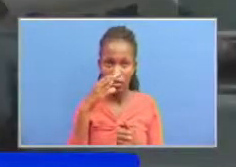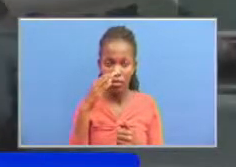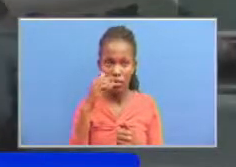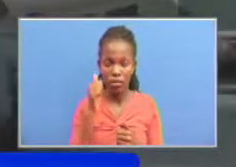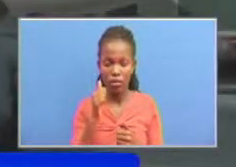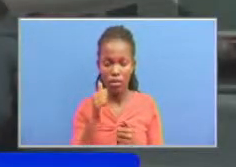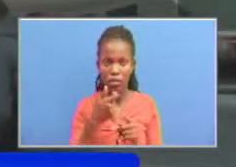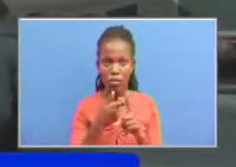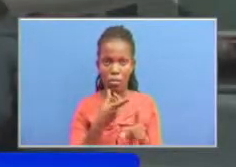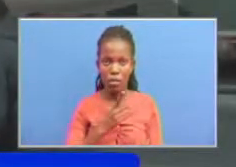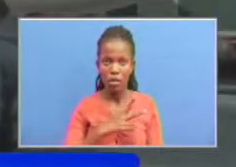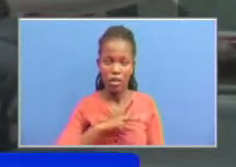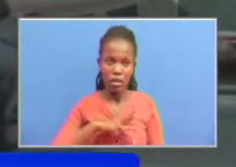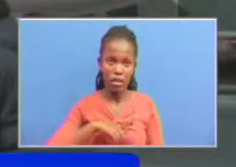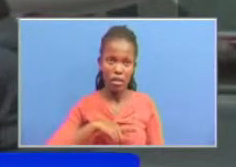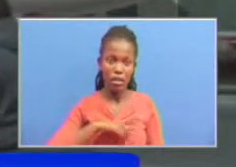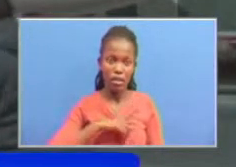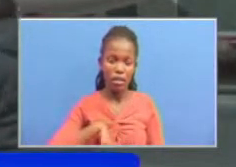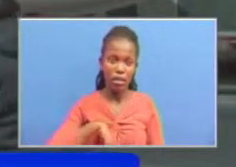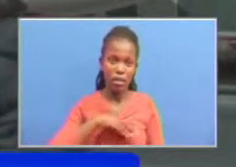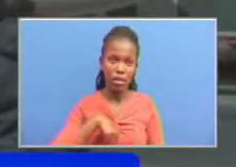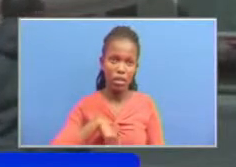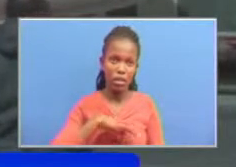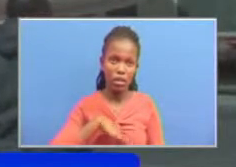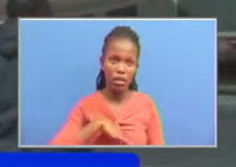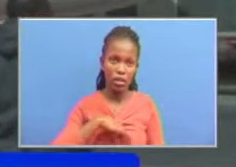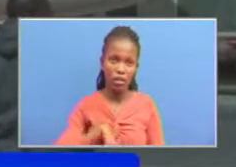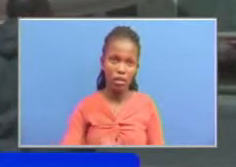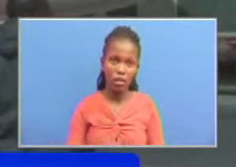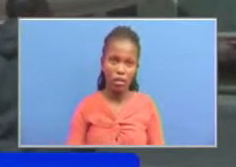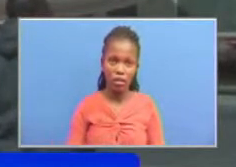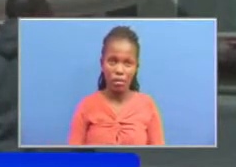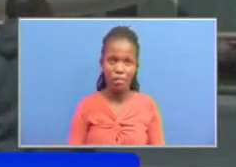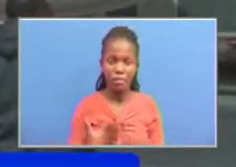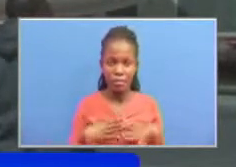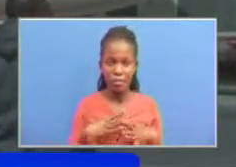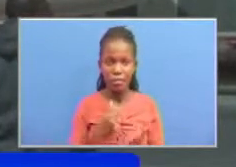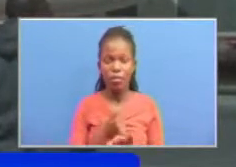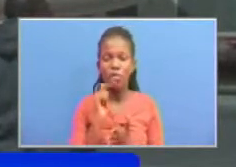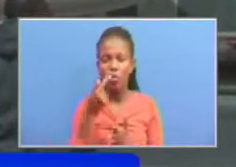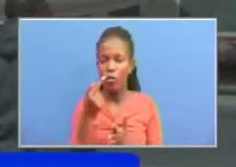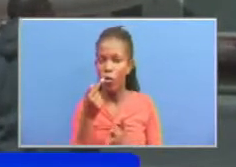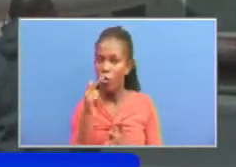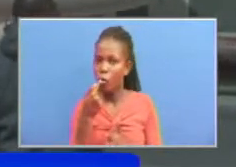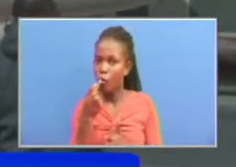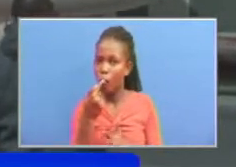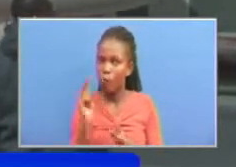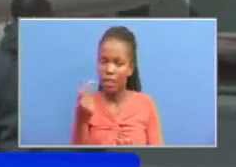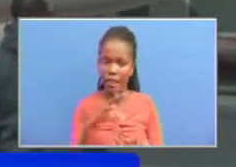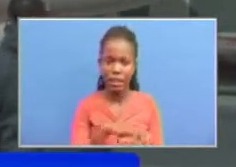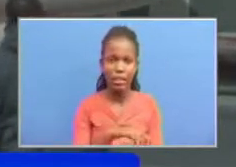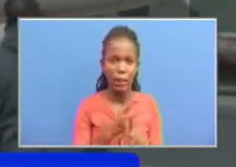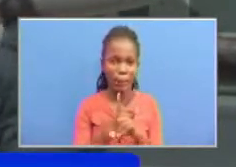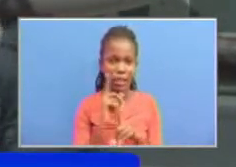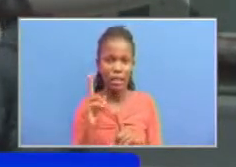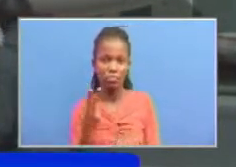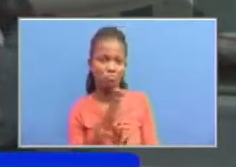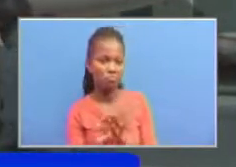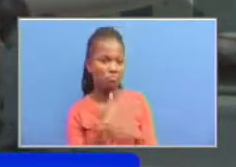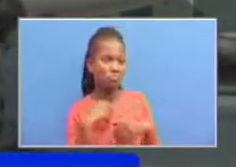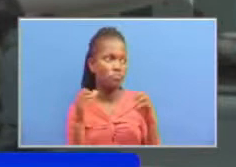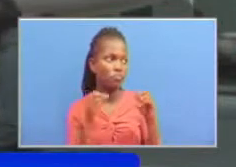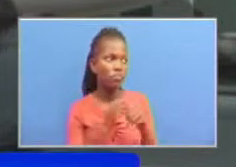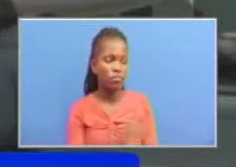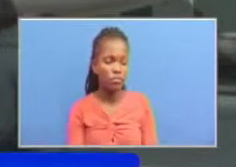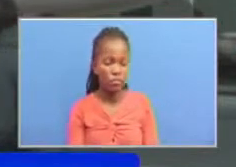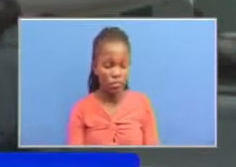cha kutethesia silikali kusanza enendi ala makwatie nzanzo ya mbe na mainamba ukwata ya keli.